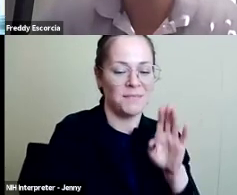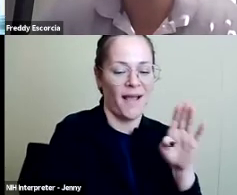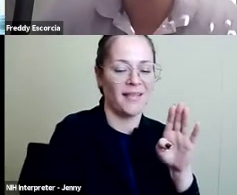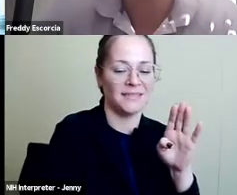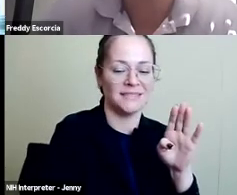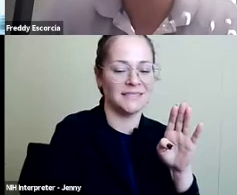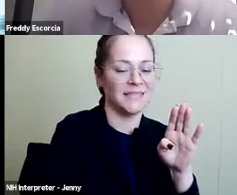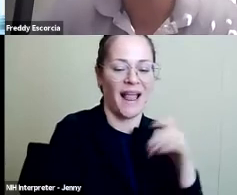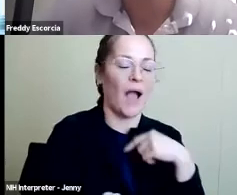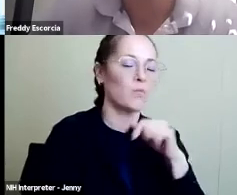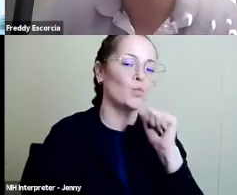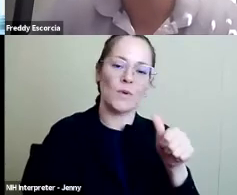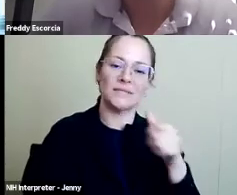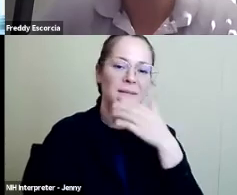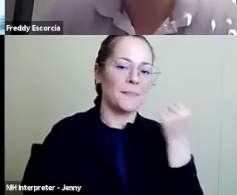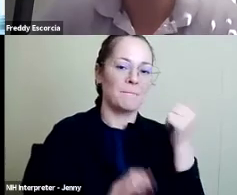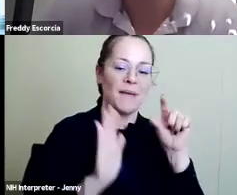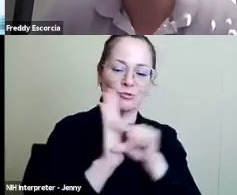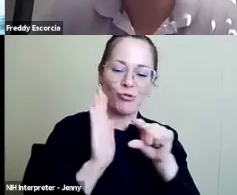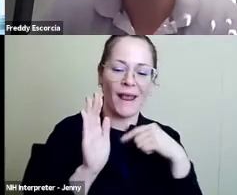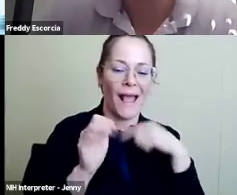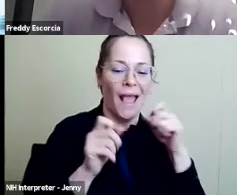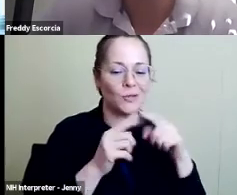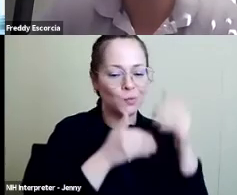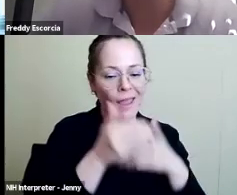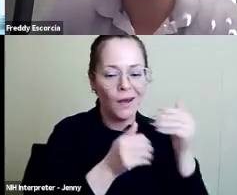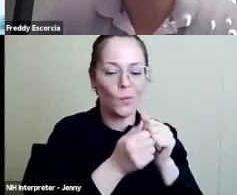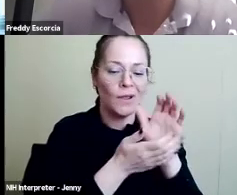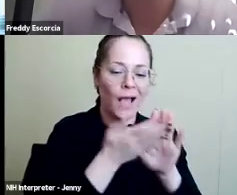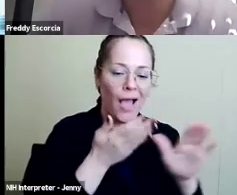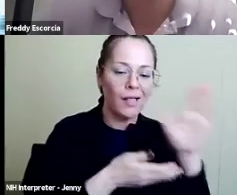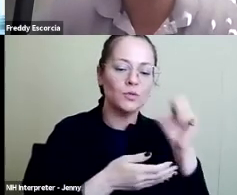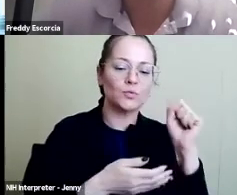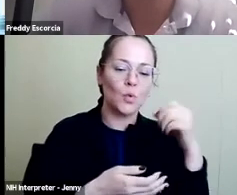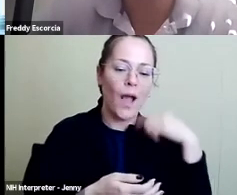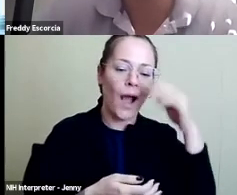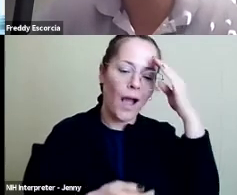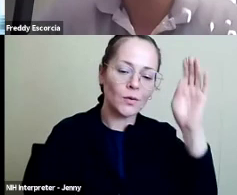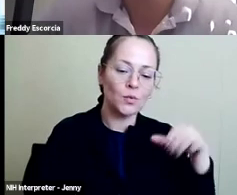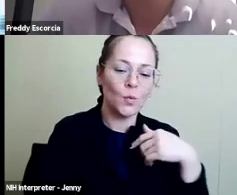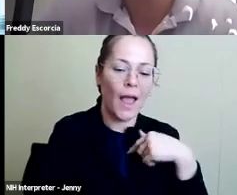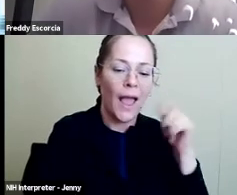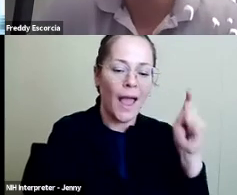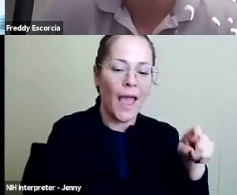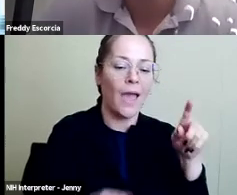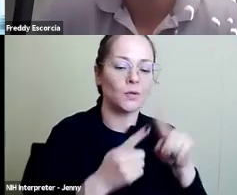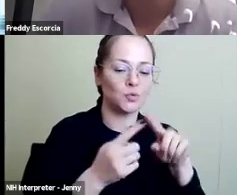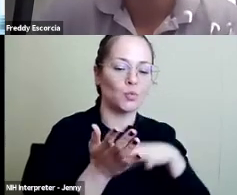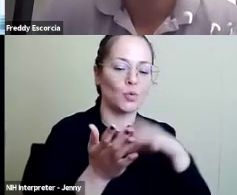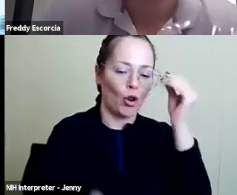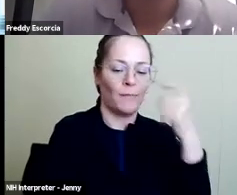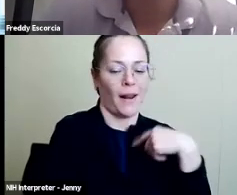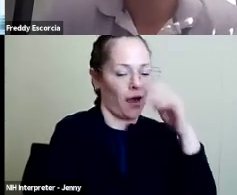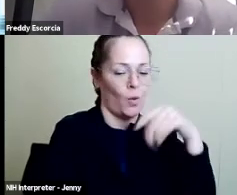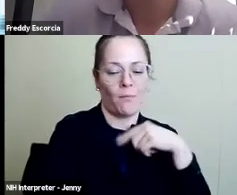me a couple of years to become acclimated to the college experience. And so I knew at that point I wanted to go to medical school, but I knew that my grades were